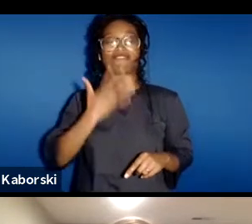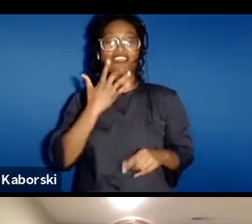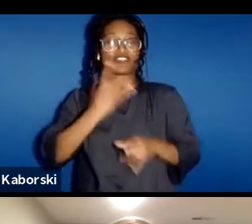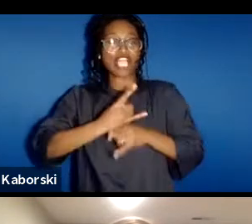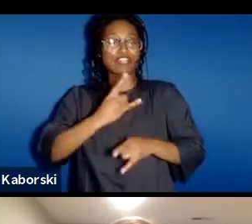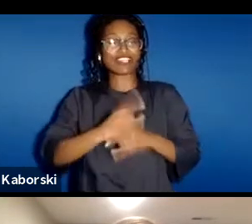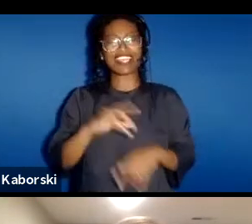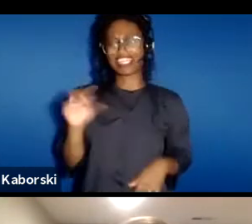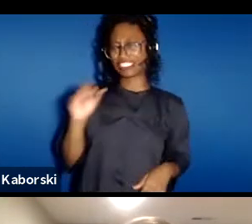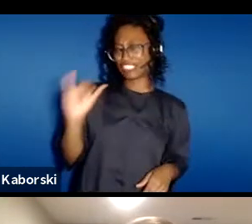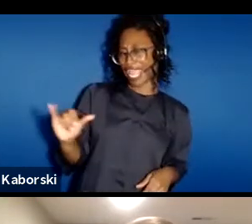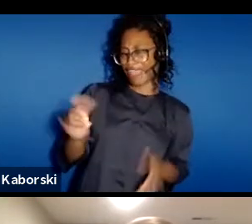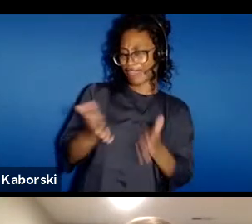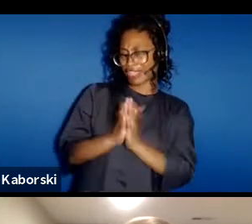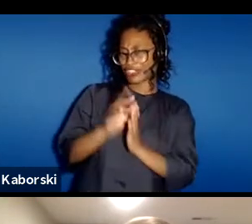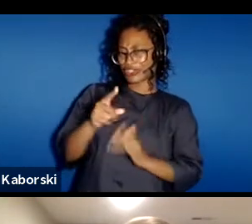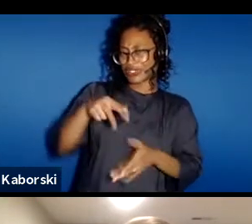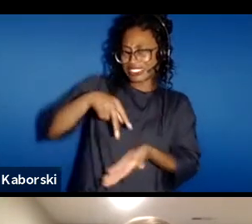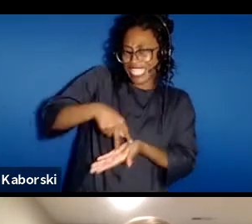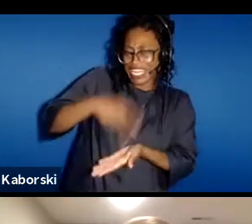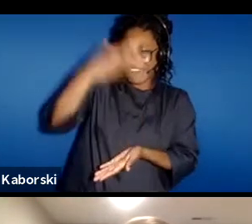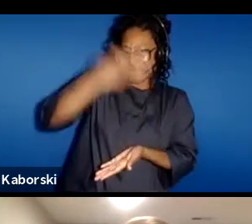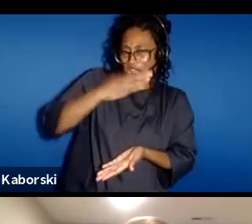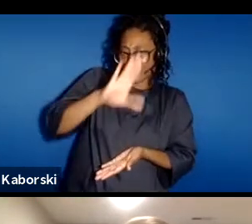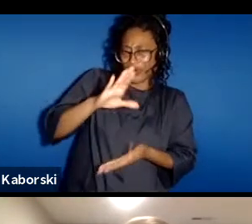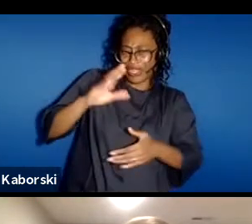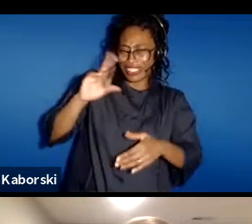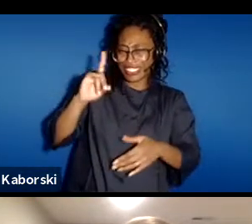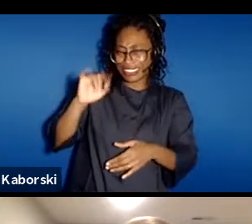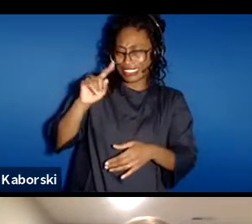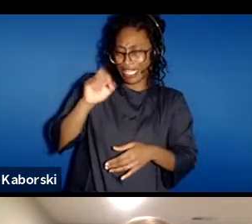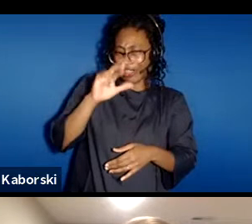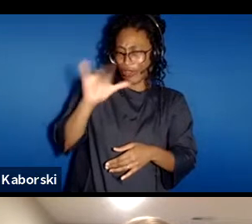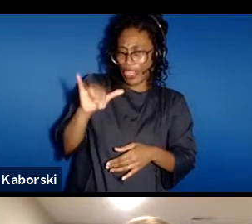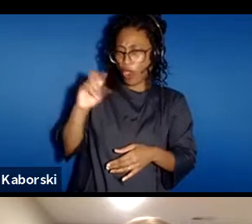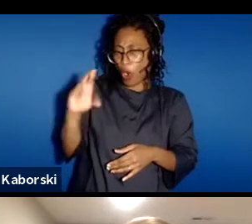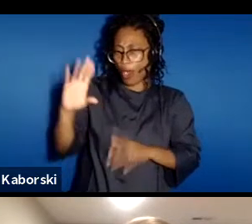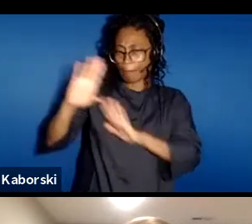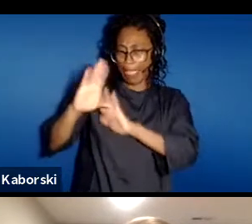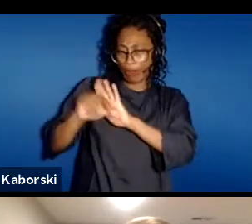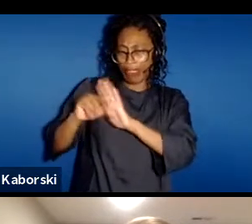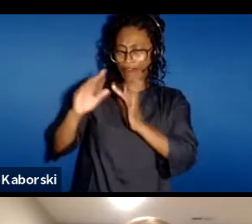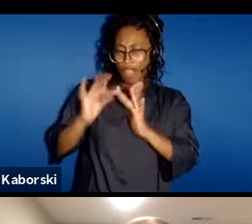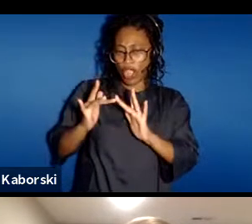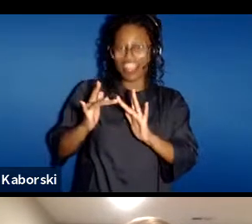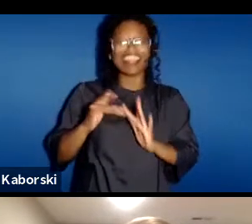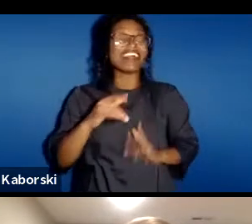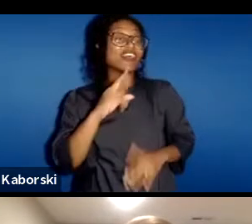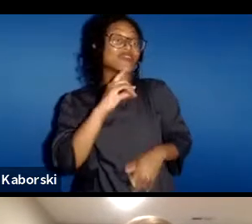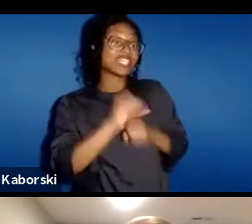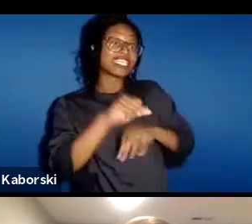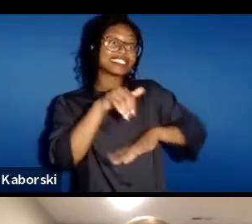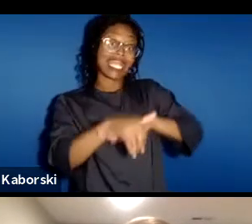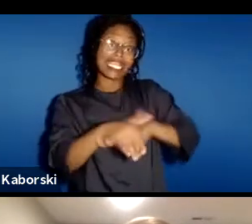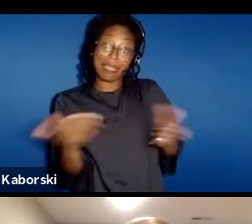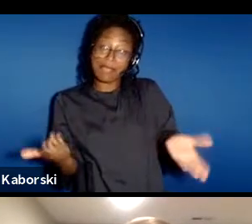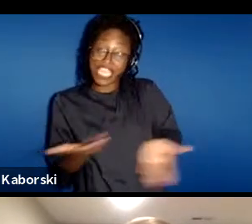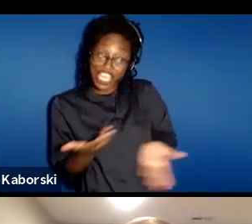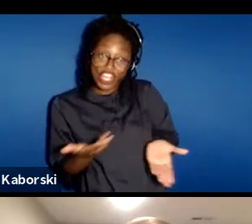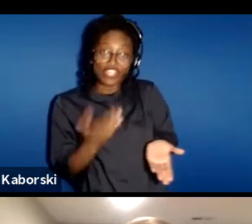Jay, I had to ask you, are you actually standing in front of the distillery? Or is that a background? You know, it is nighttime actually up